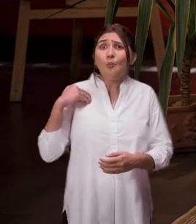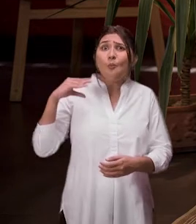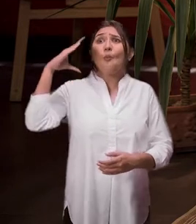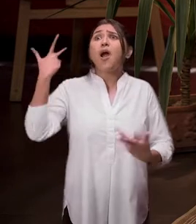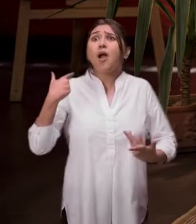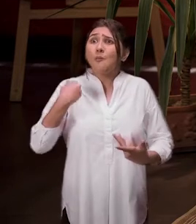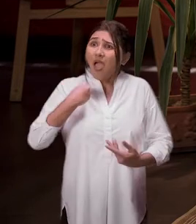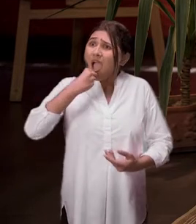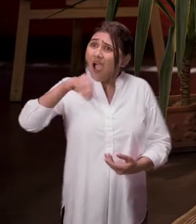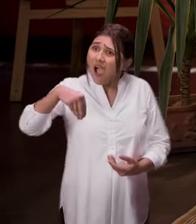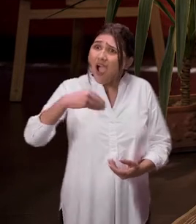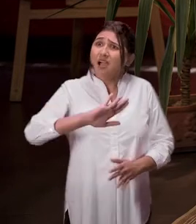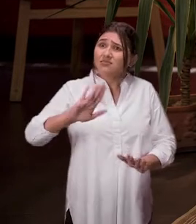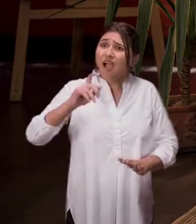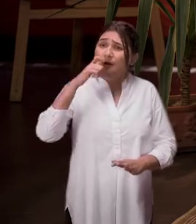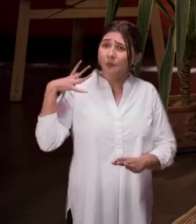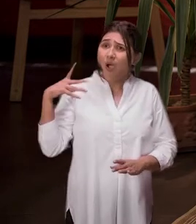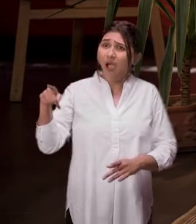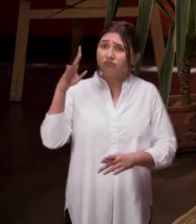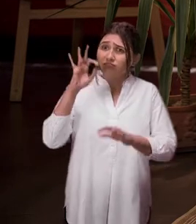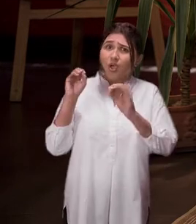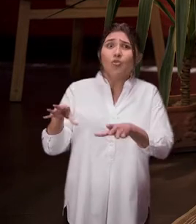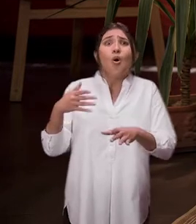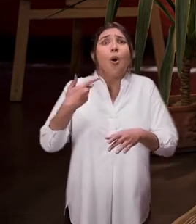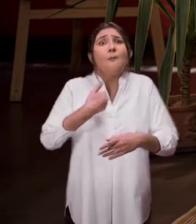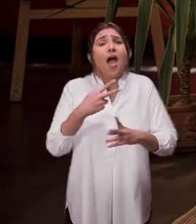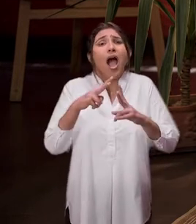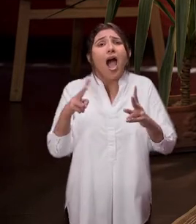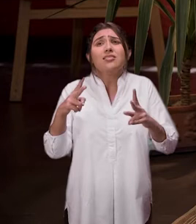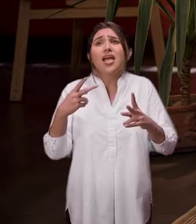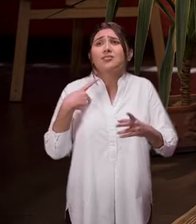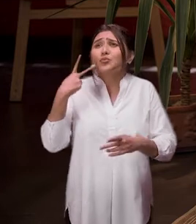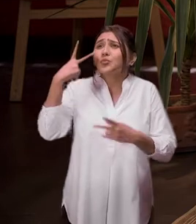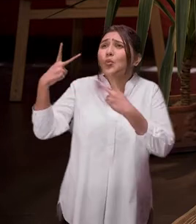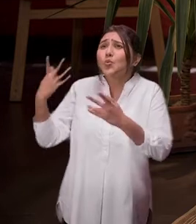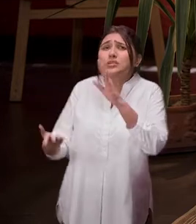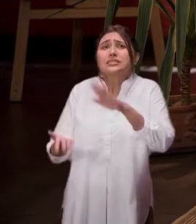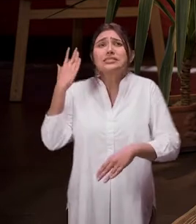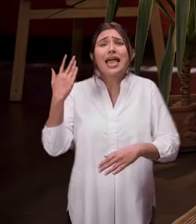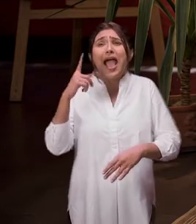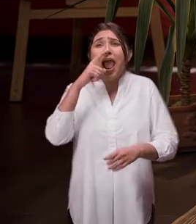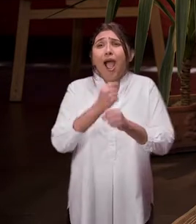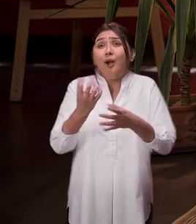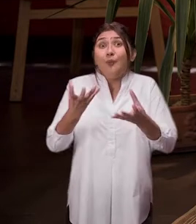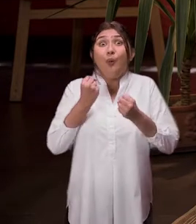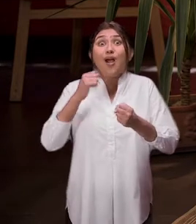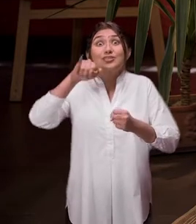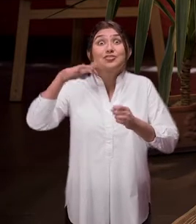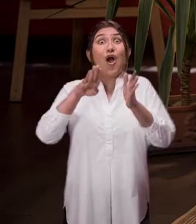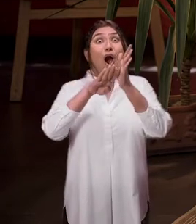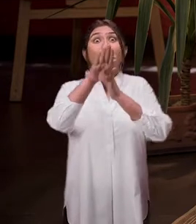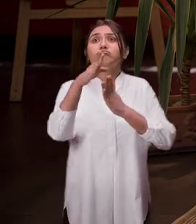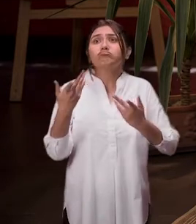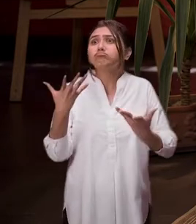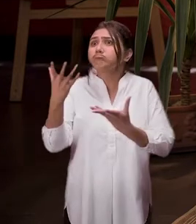about how when I was older, I would be expected to cook and clean for my brothers, because where I came from, many girls weren't allowed to become